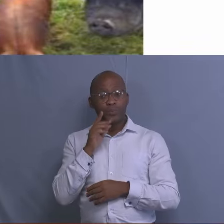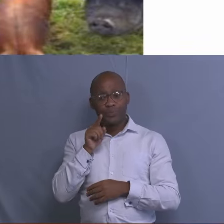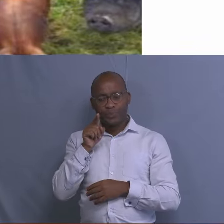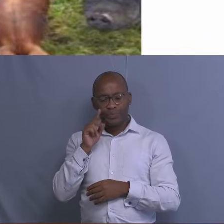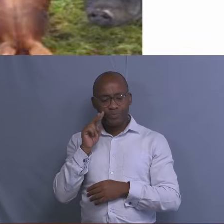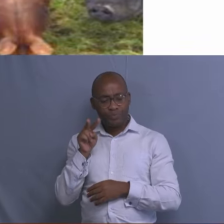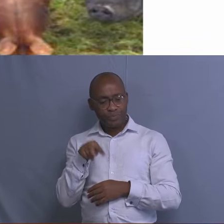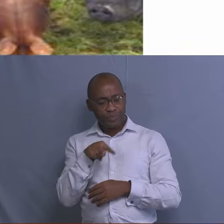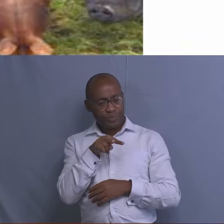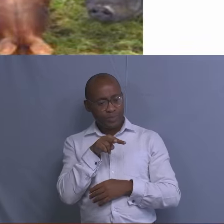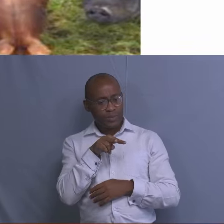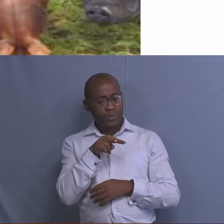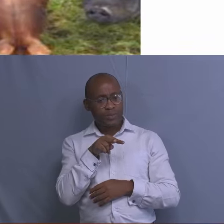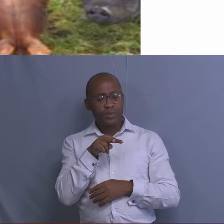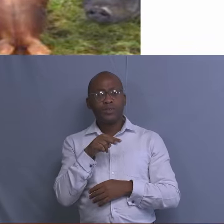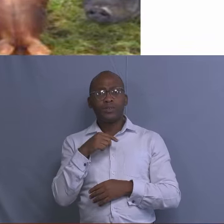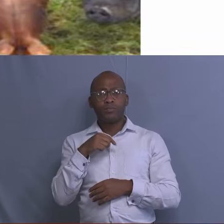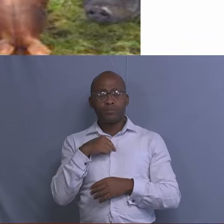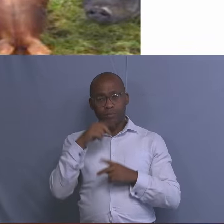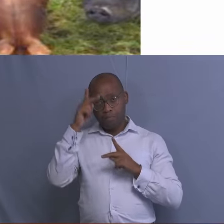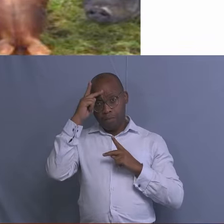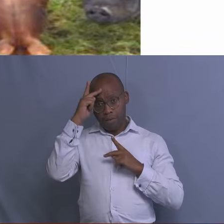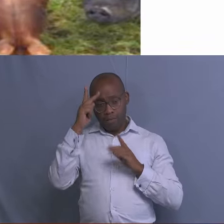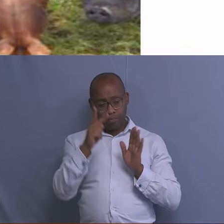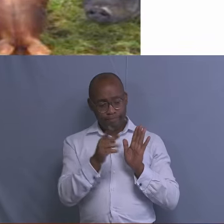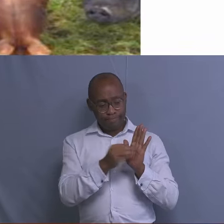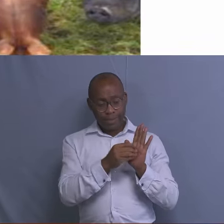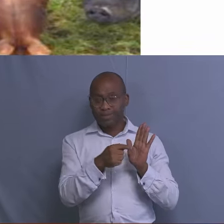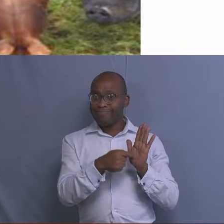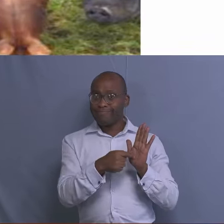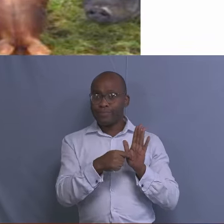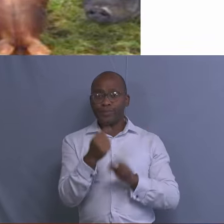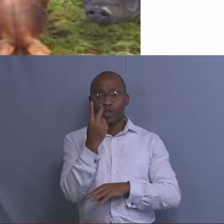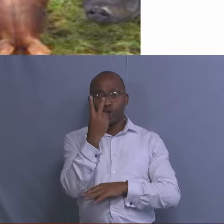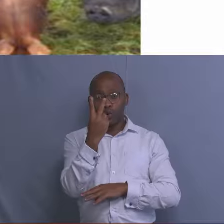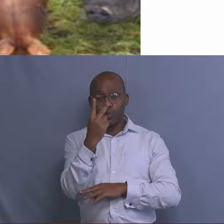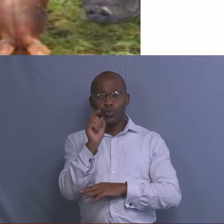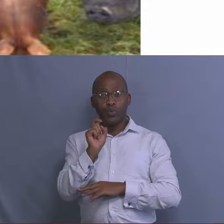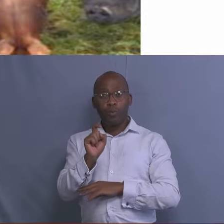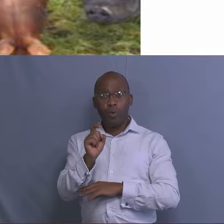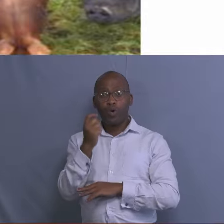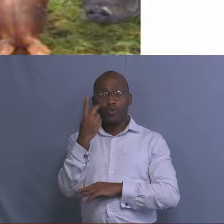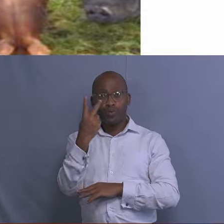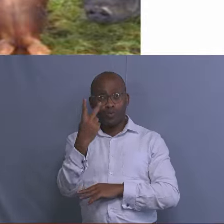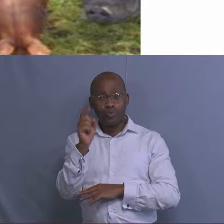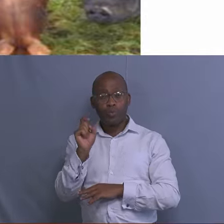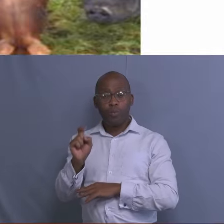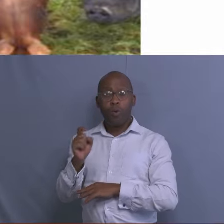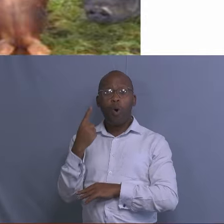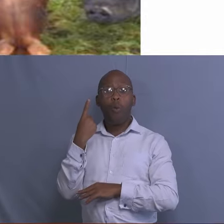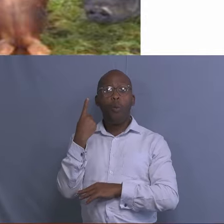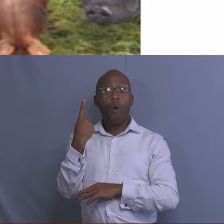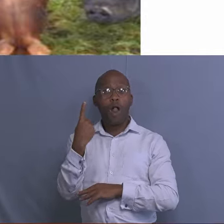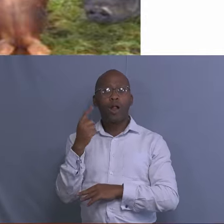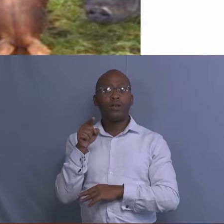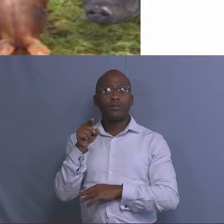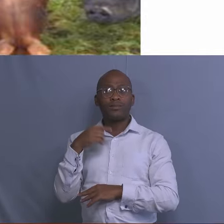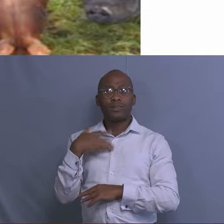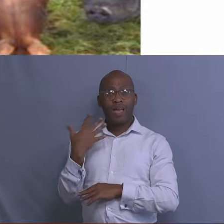pictures that I'm having here, figure 2.2.1, that is an example of